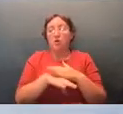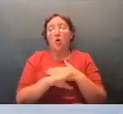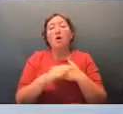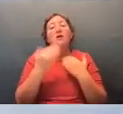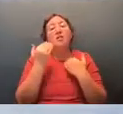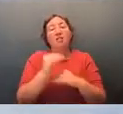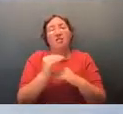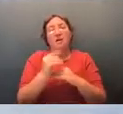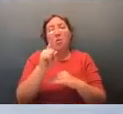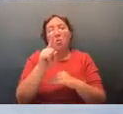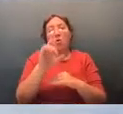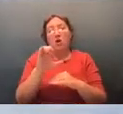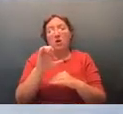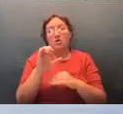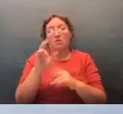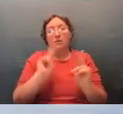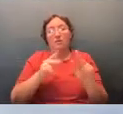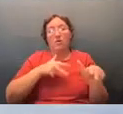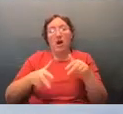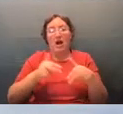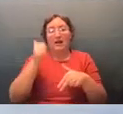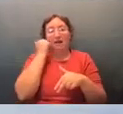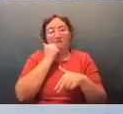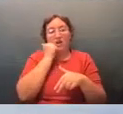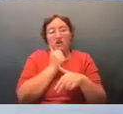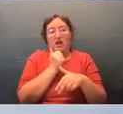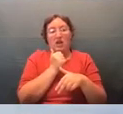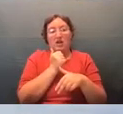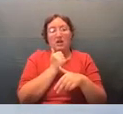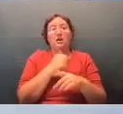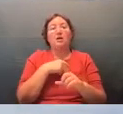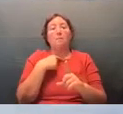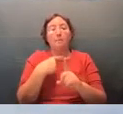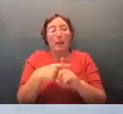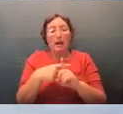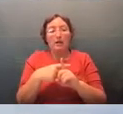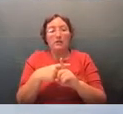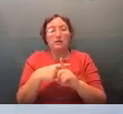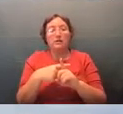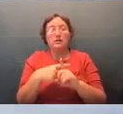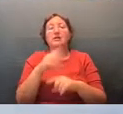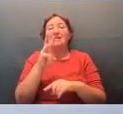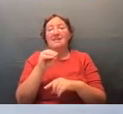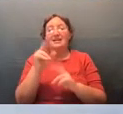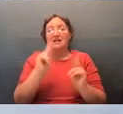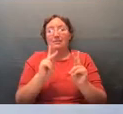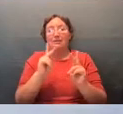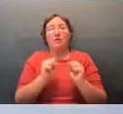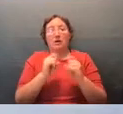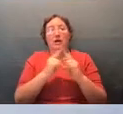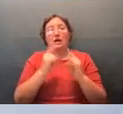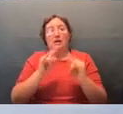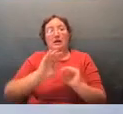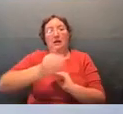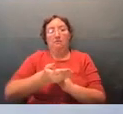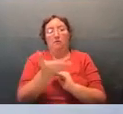allow 100 day hikers to come up here. And they also only allow 60 people to come up and spend the